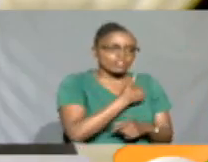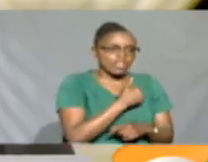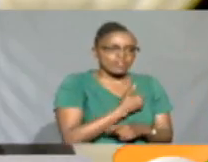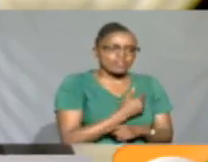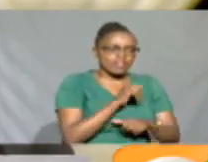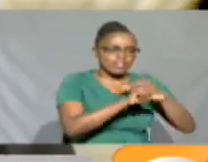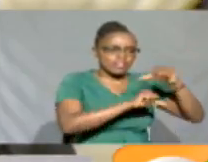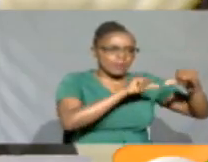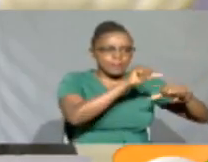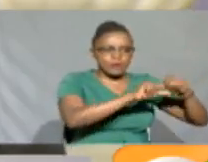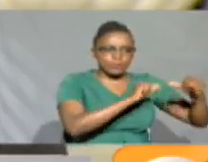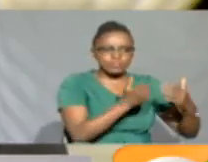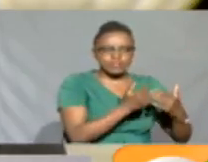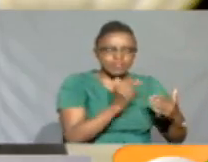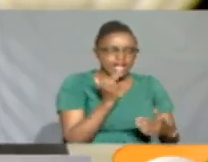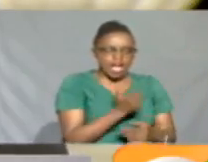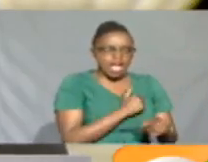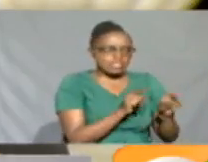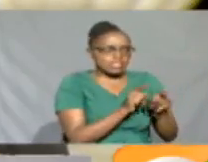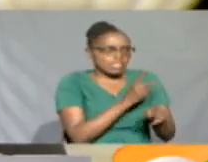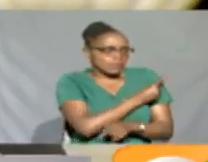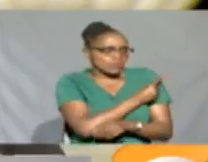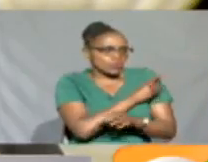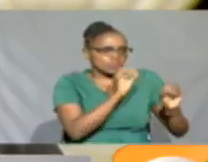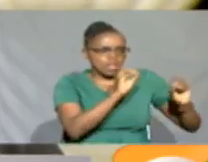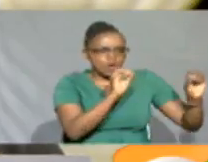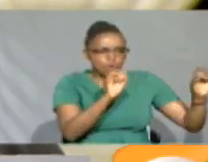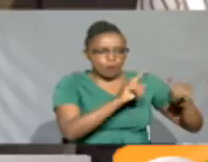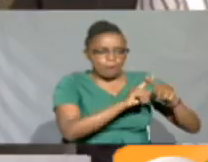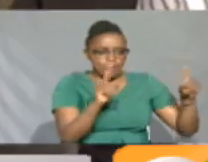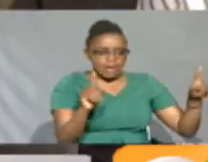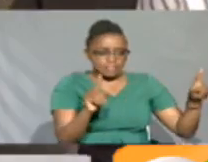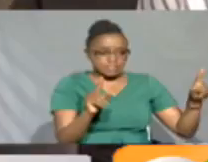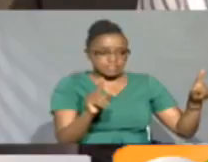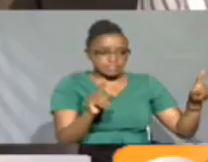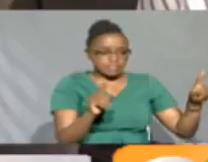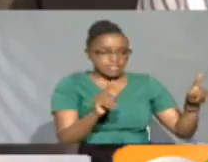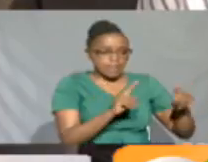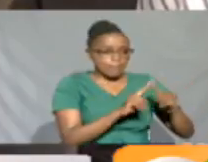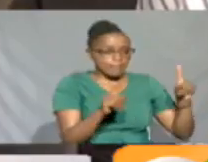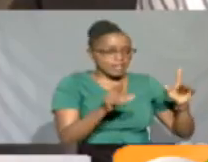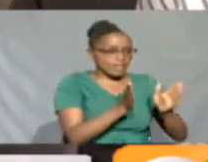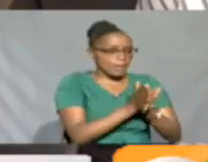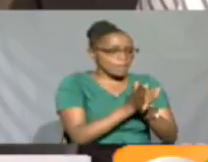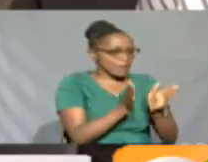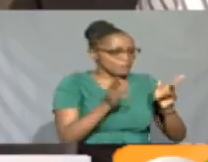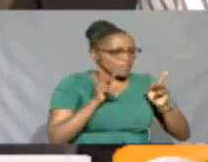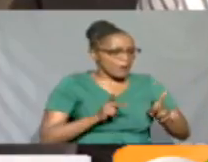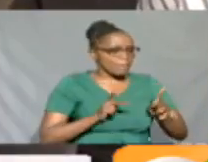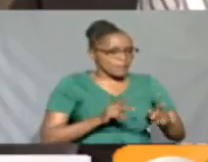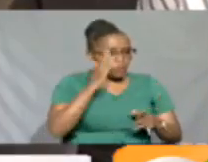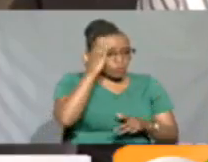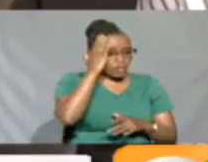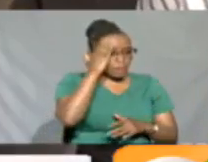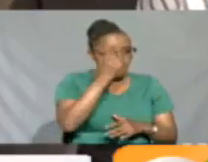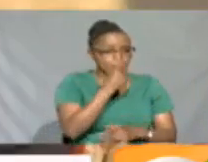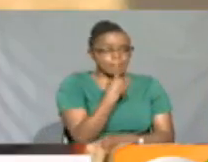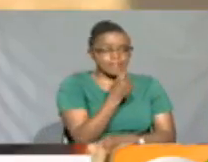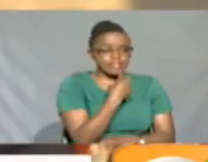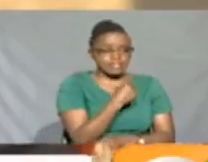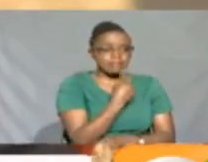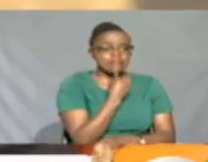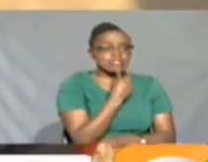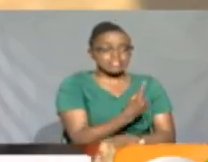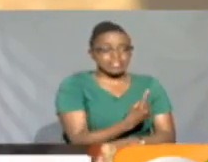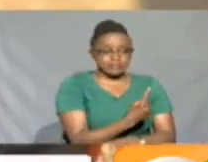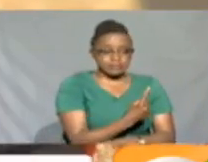just about us as doctors, it's about the public. Remember, in medicine, and I'll say